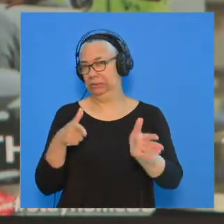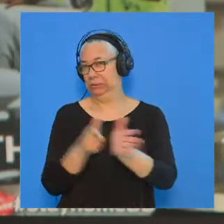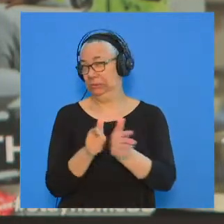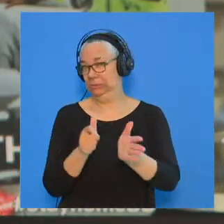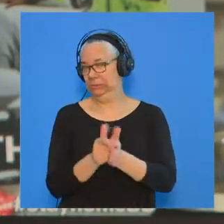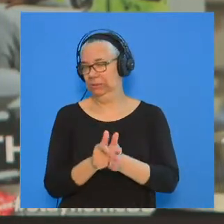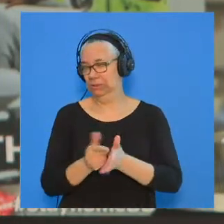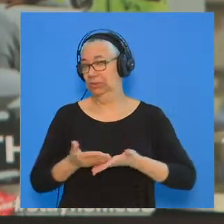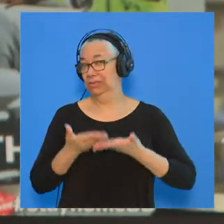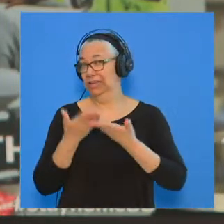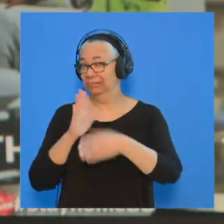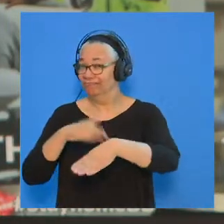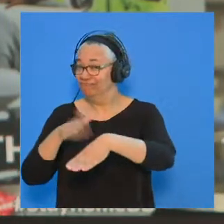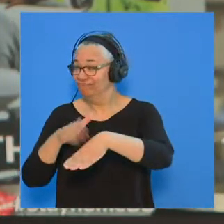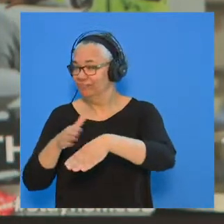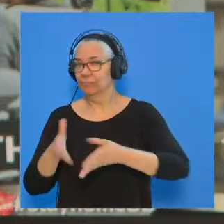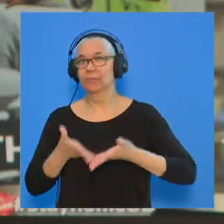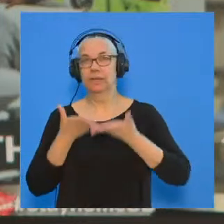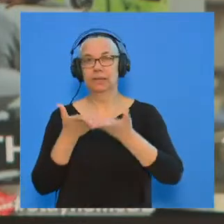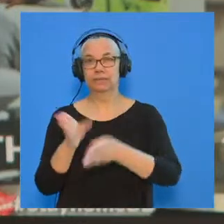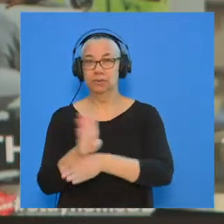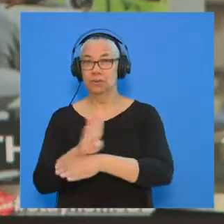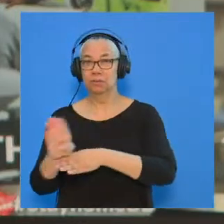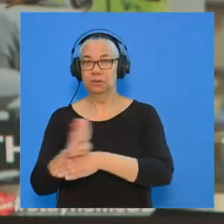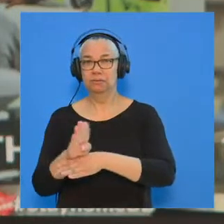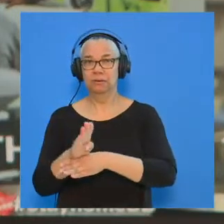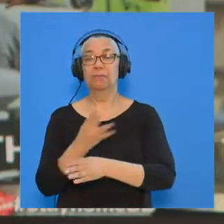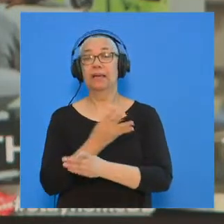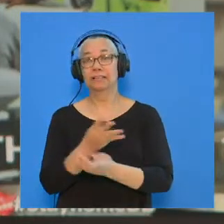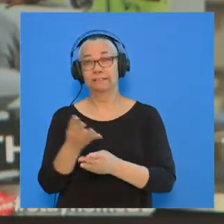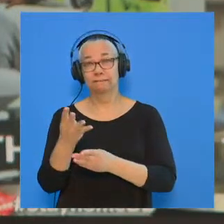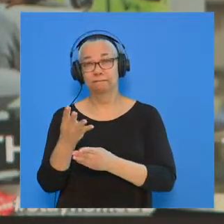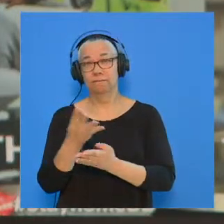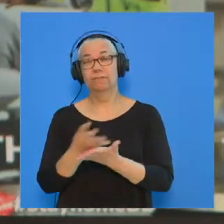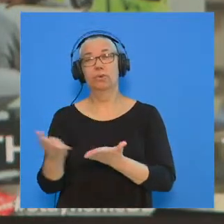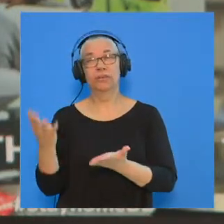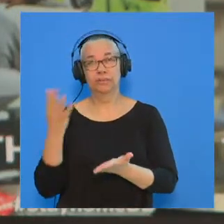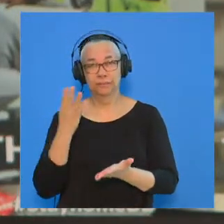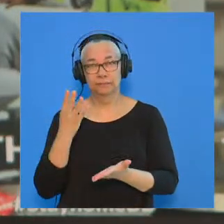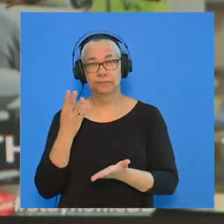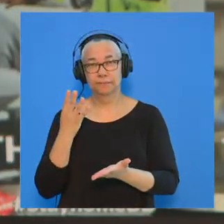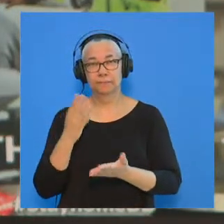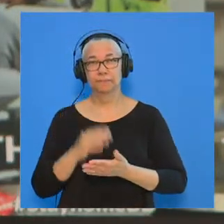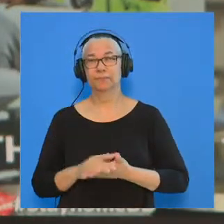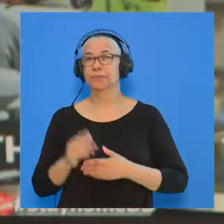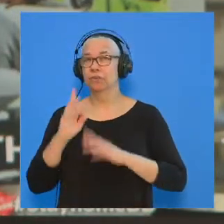businesses over the last 4 weeks. Thank you very much.